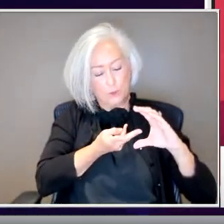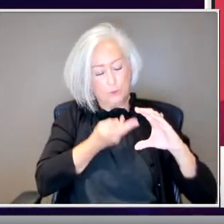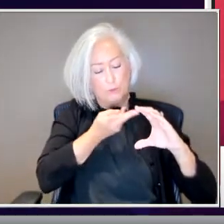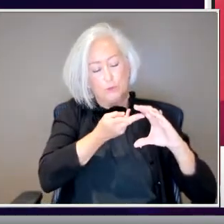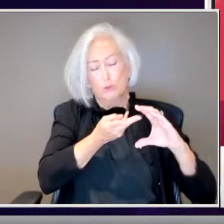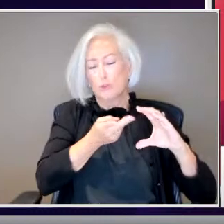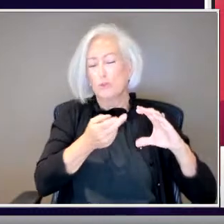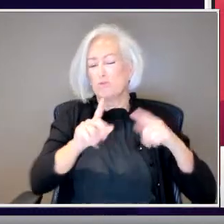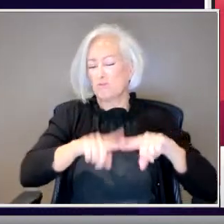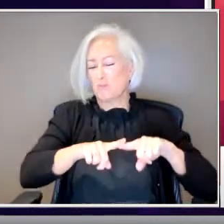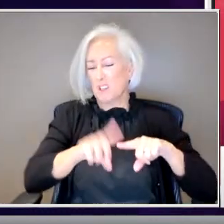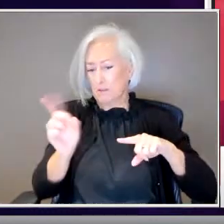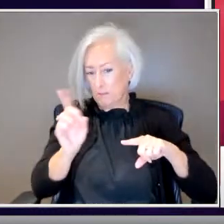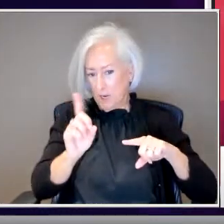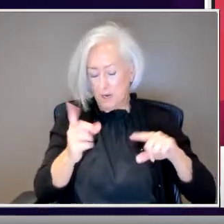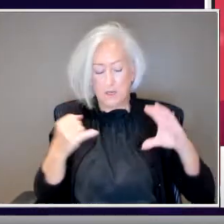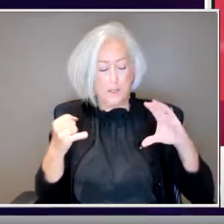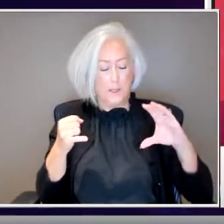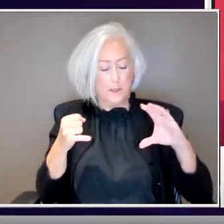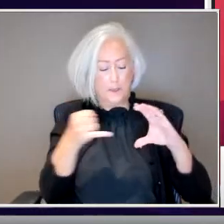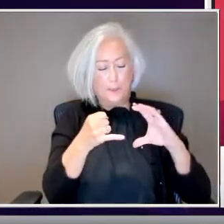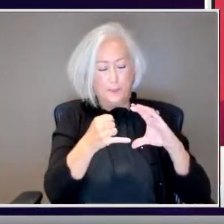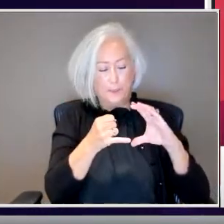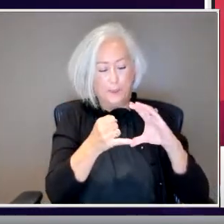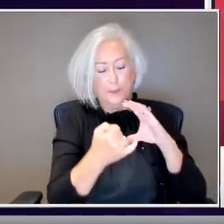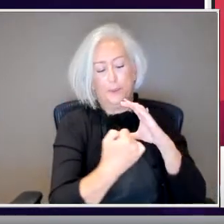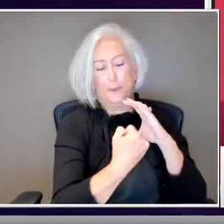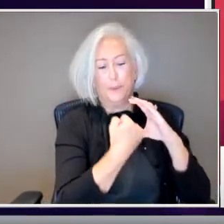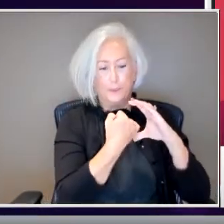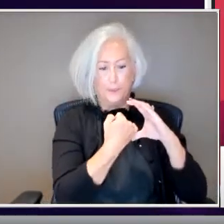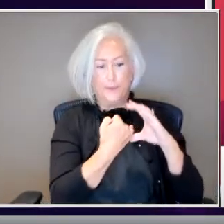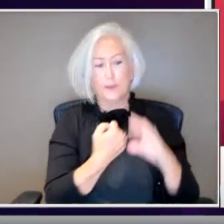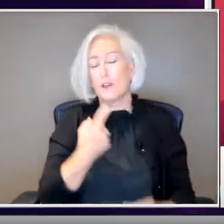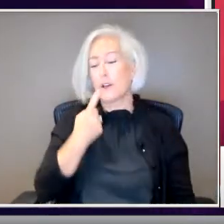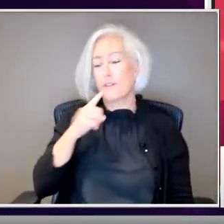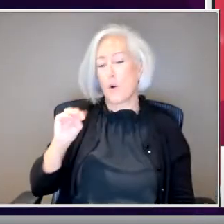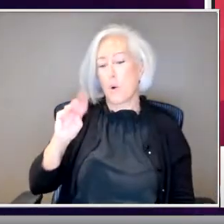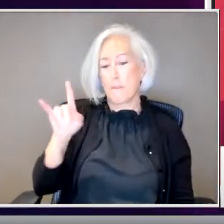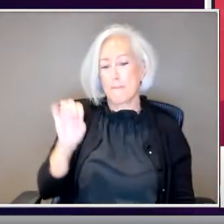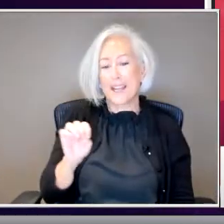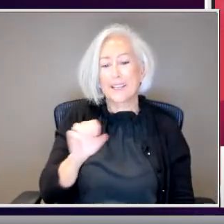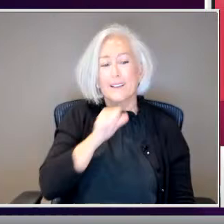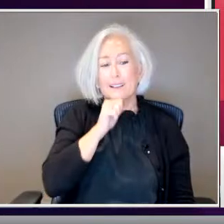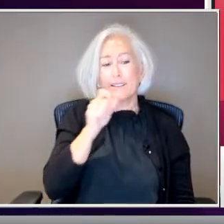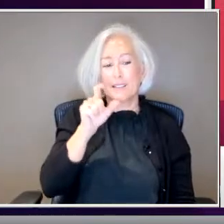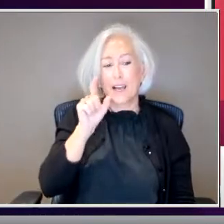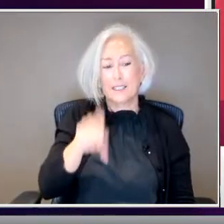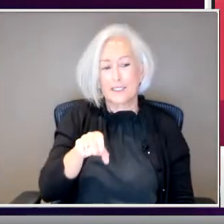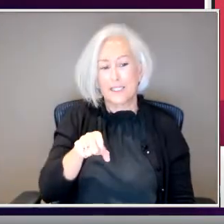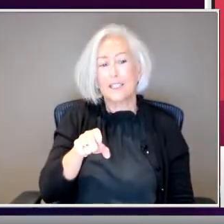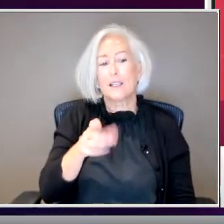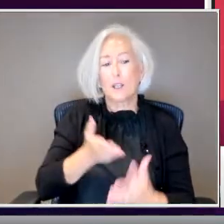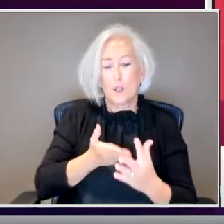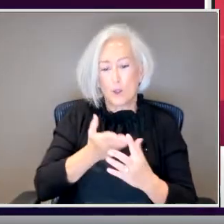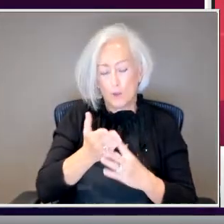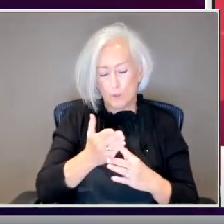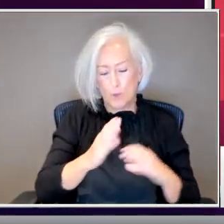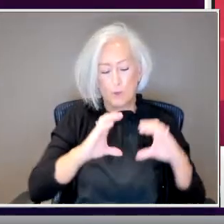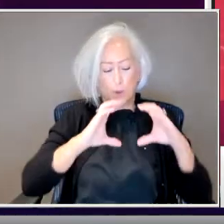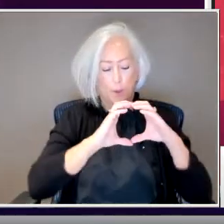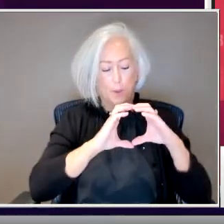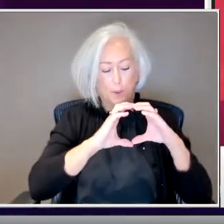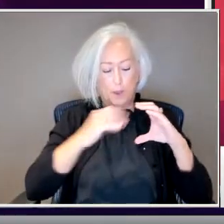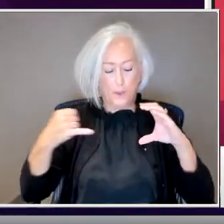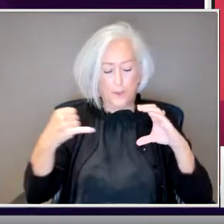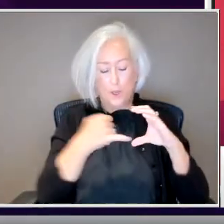area of interest. Is that what you did with Mike? For hers, we actually didn't have to go through any walls within the heart. We came up the aorta,